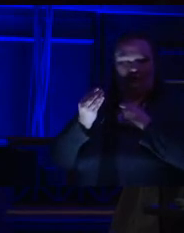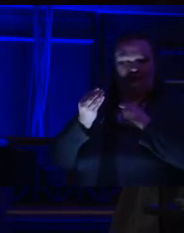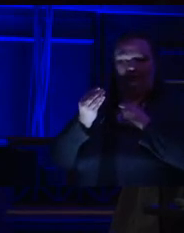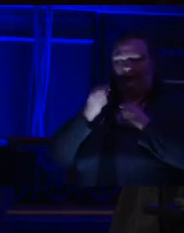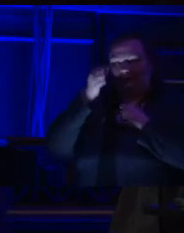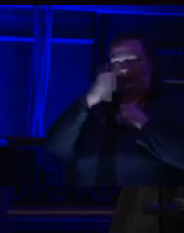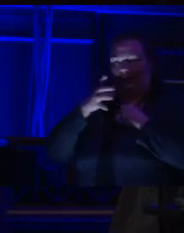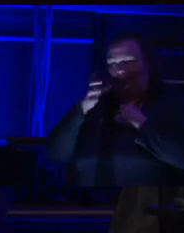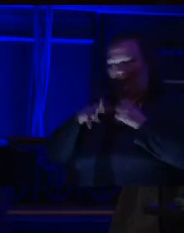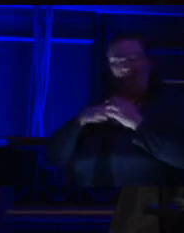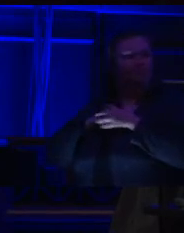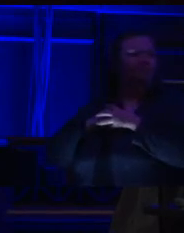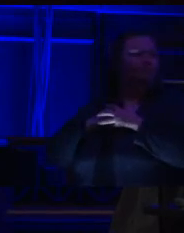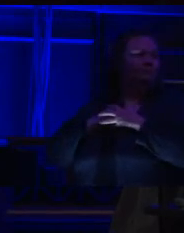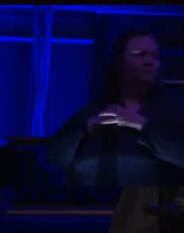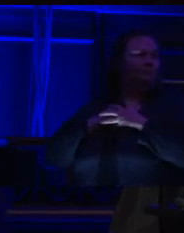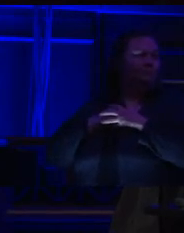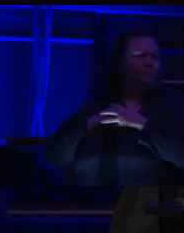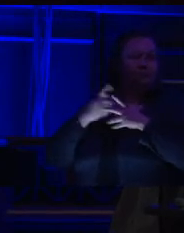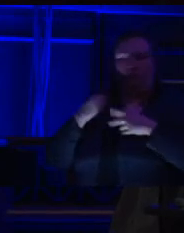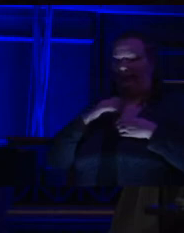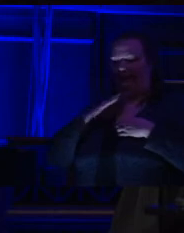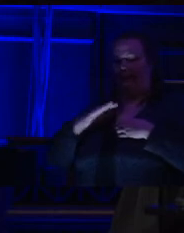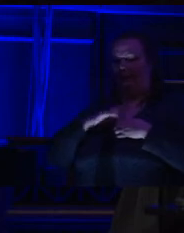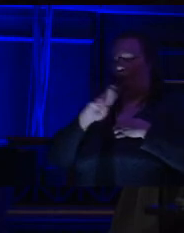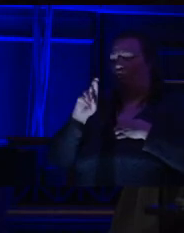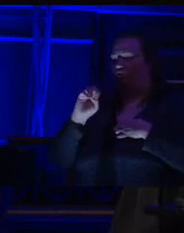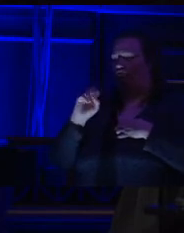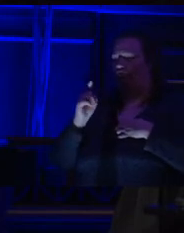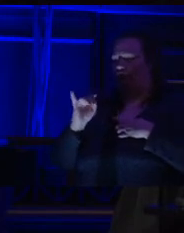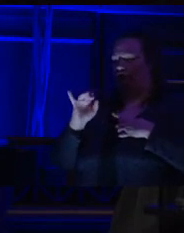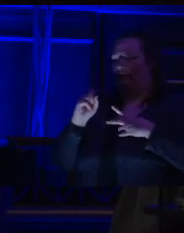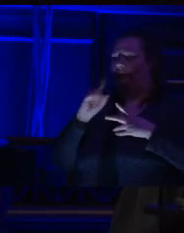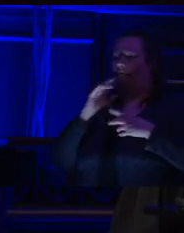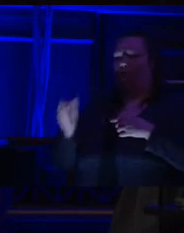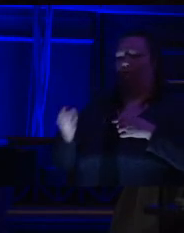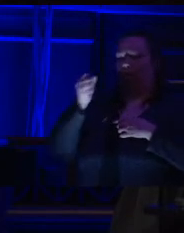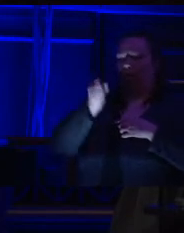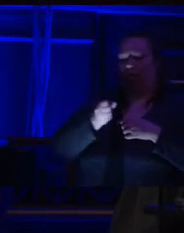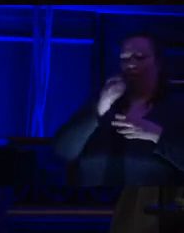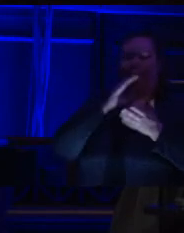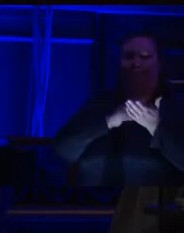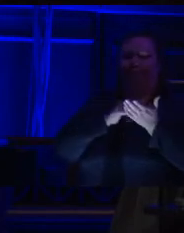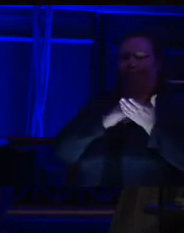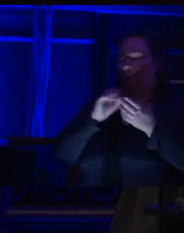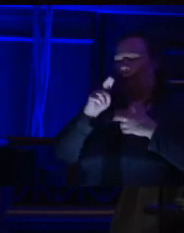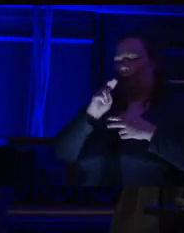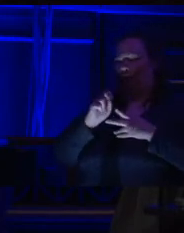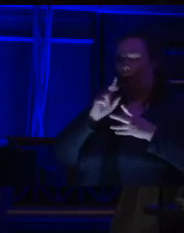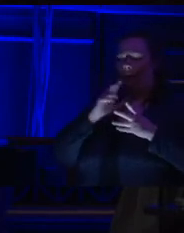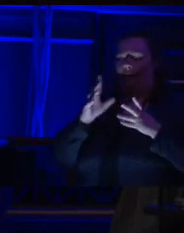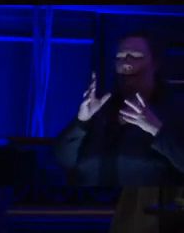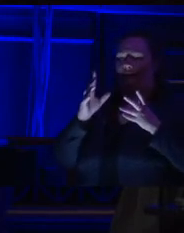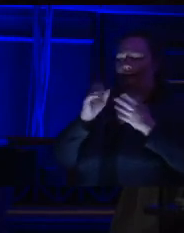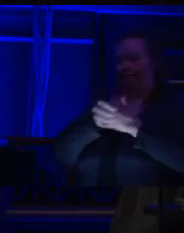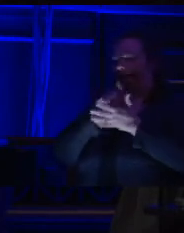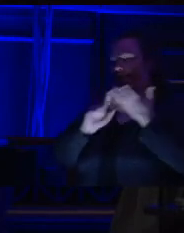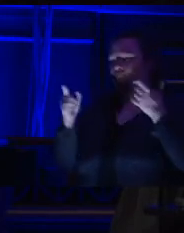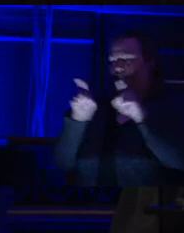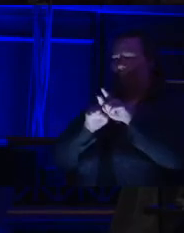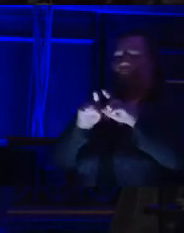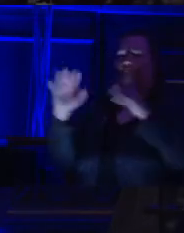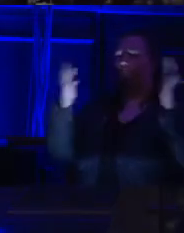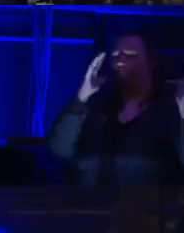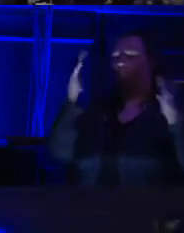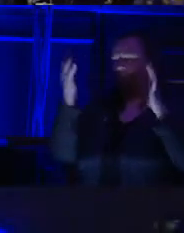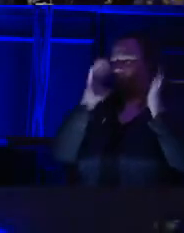women. We, the Board of Regents, have appointed Dr. Ono by unanimous consent.